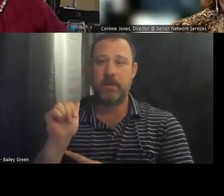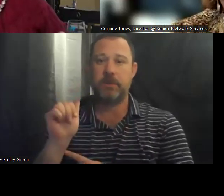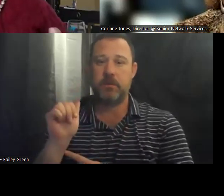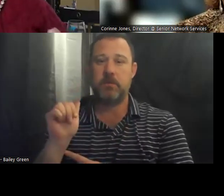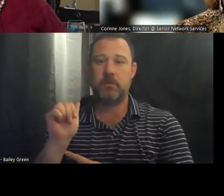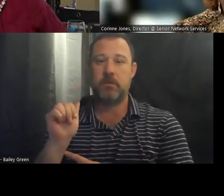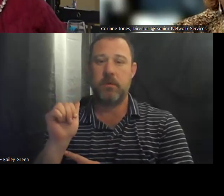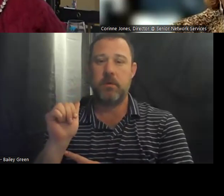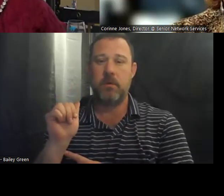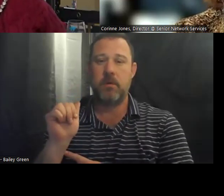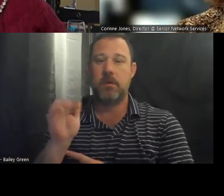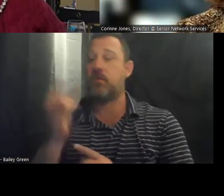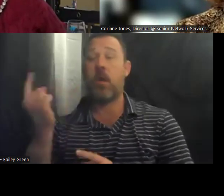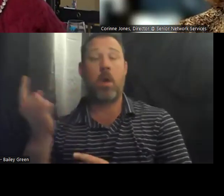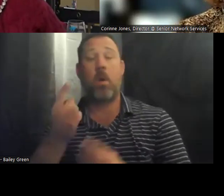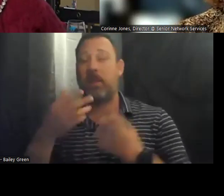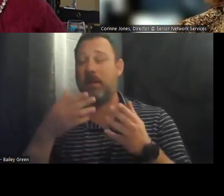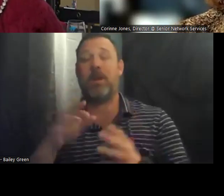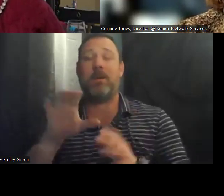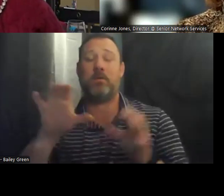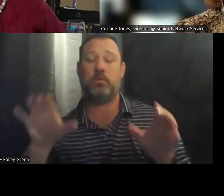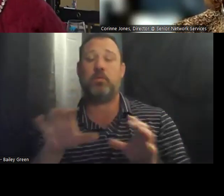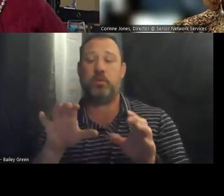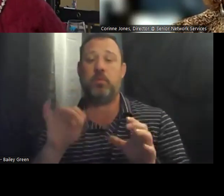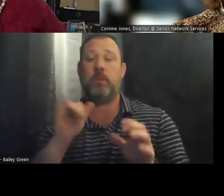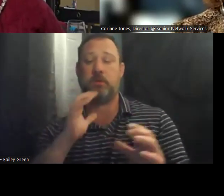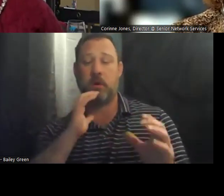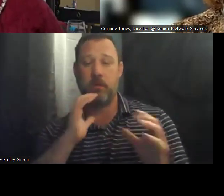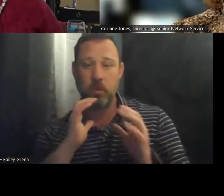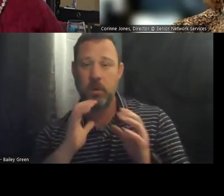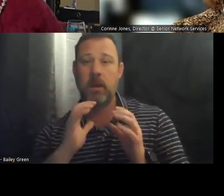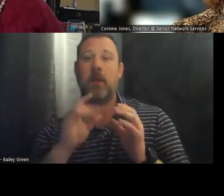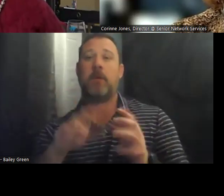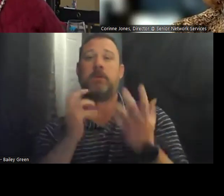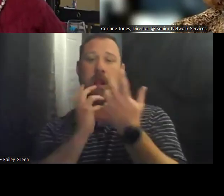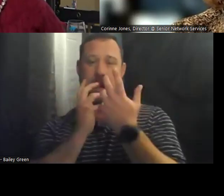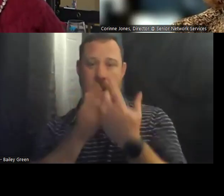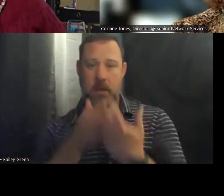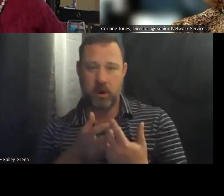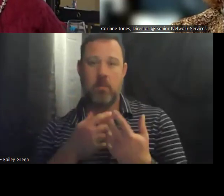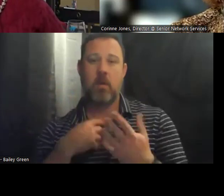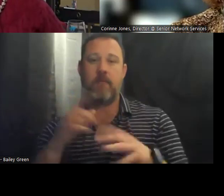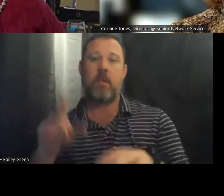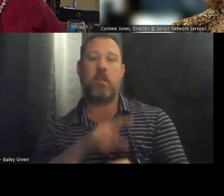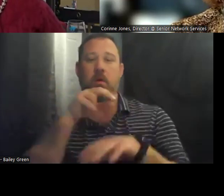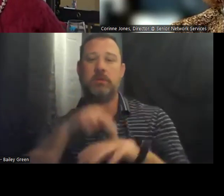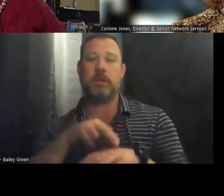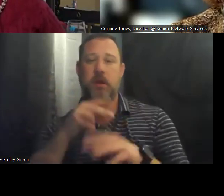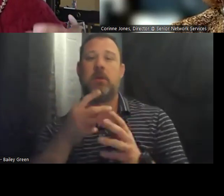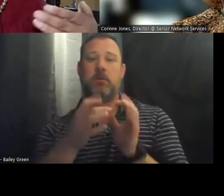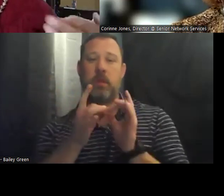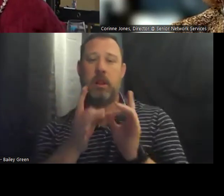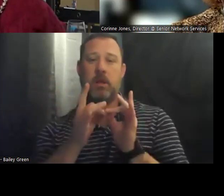Committee. It's the only way to do it. You have to communicate, you have to collaborate. We have a long-standing